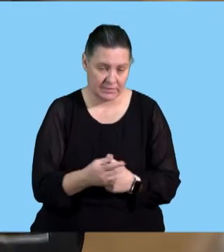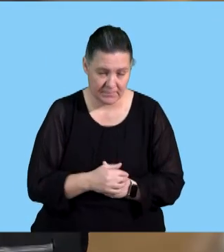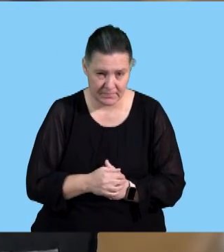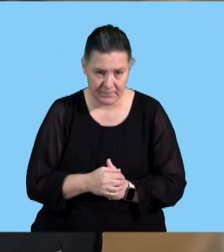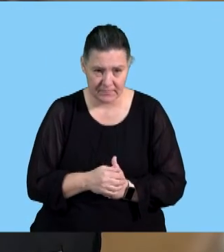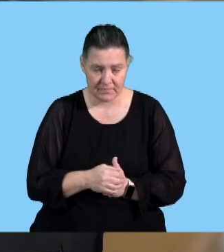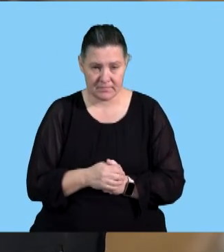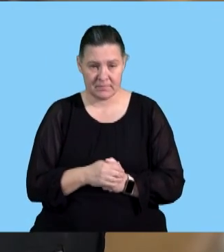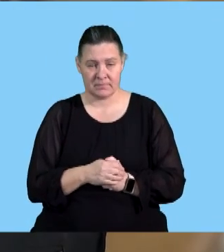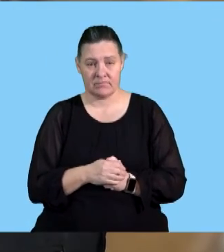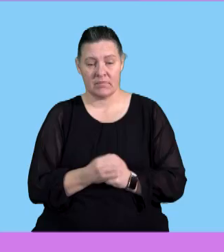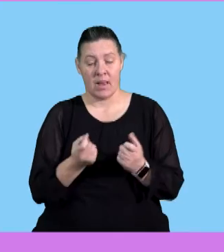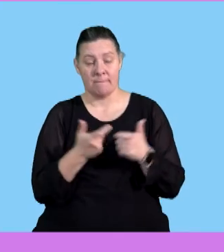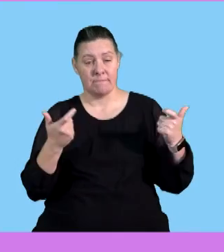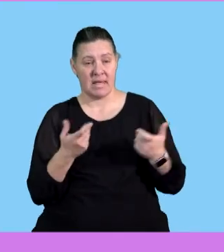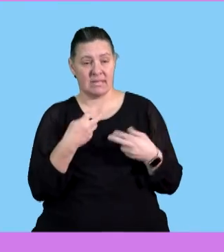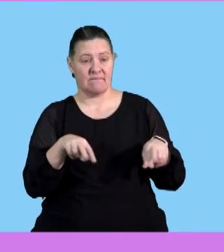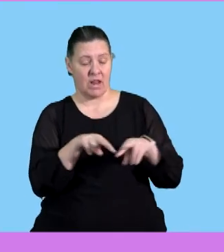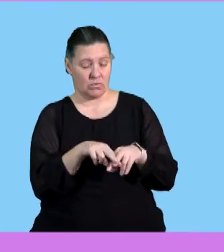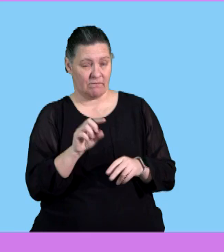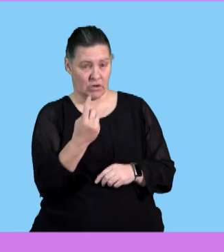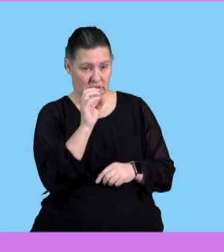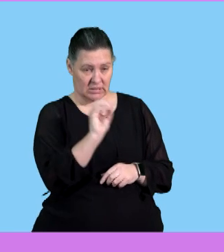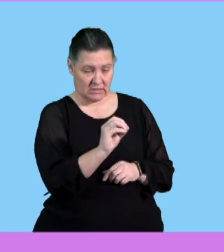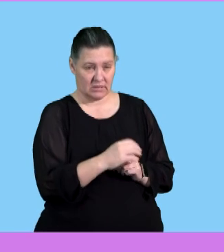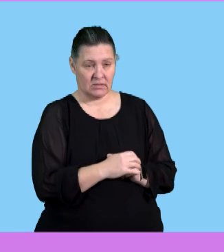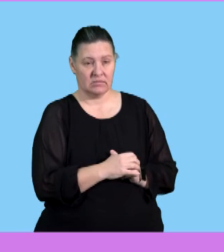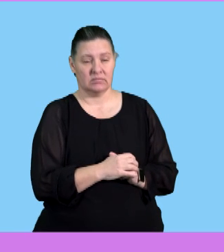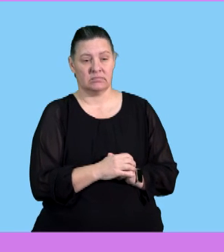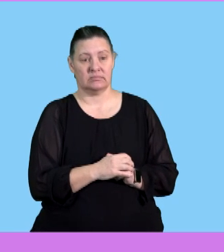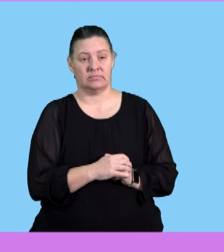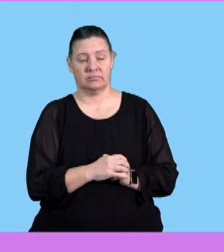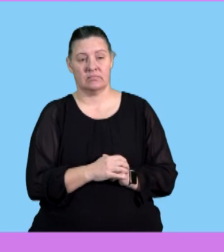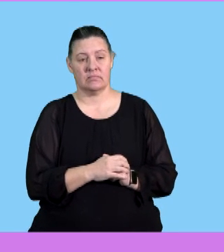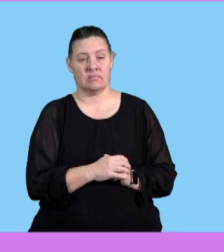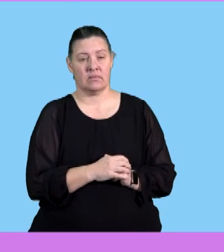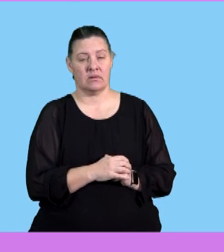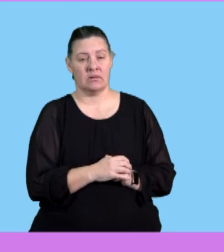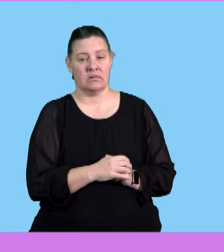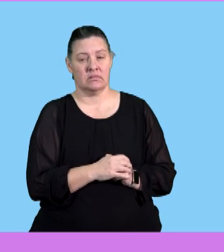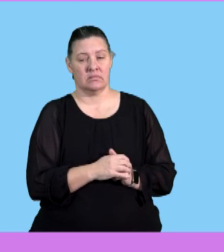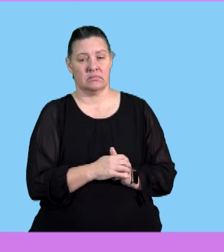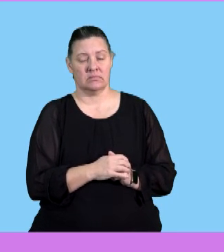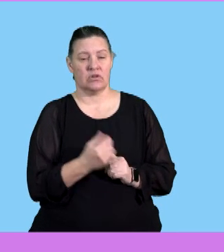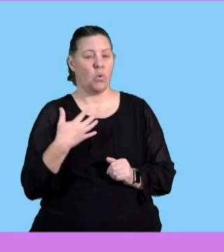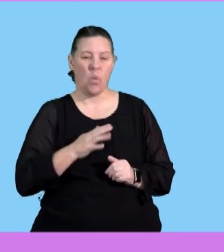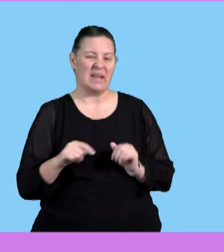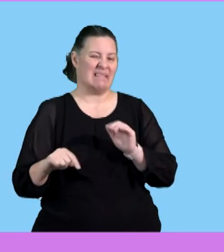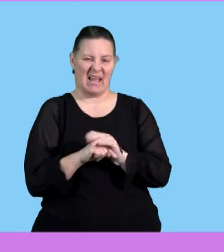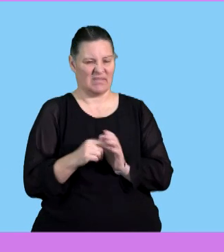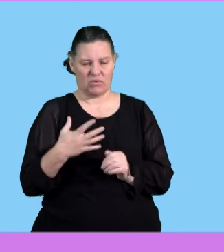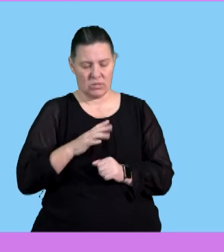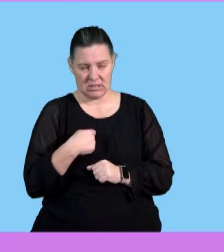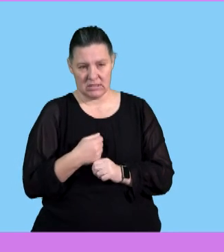subtracting these two values. So now the biggest value, I'm going to take the biggest value and subtract the smallest so that I do not get